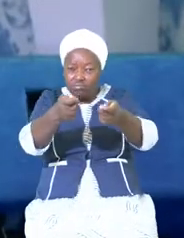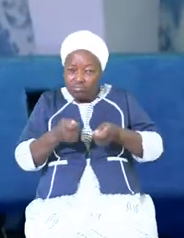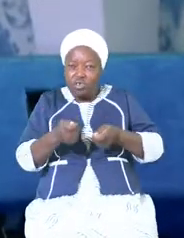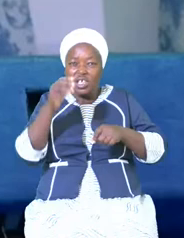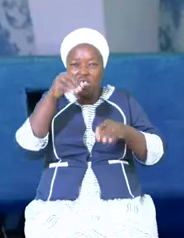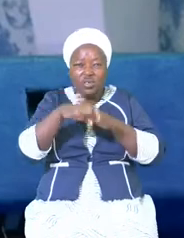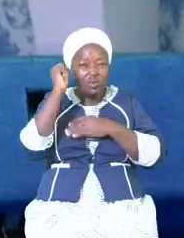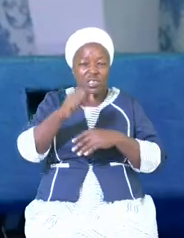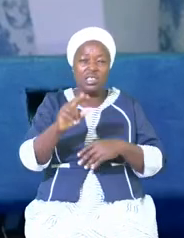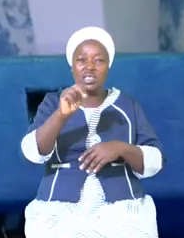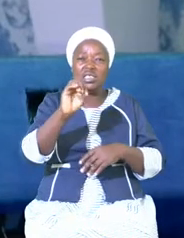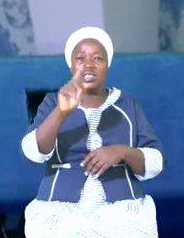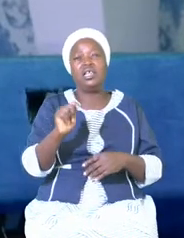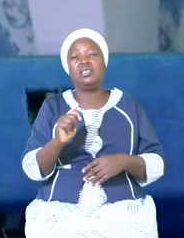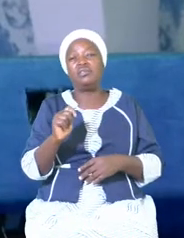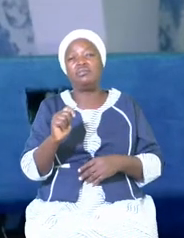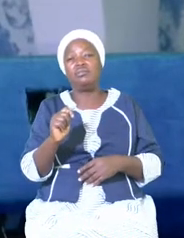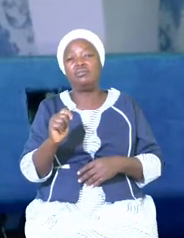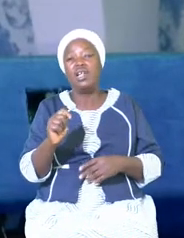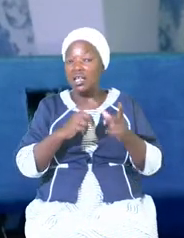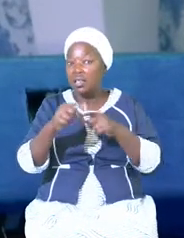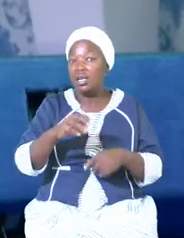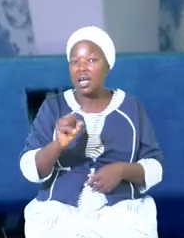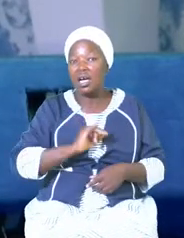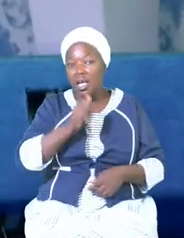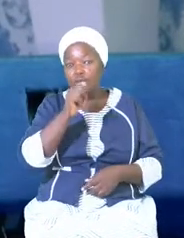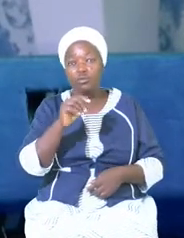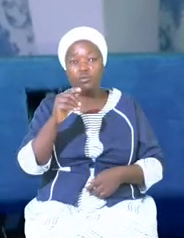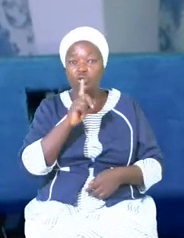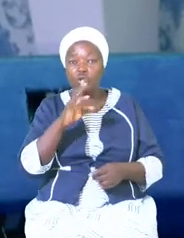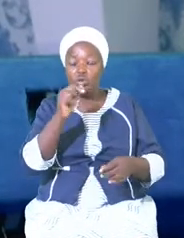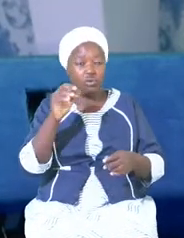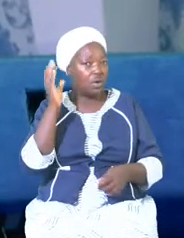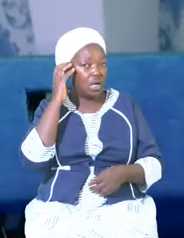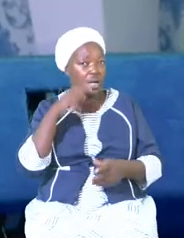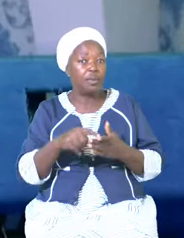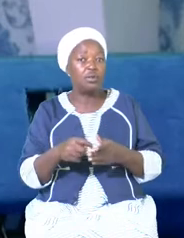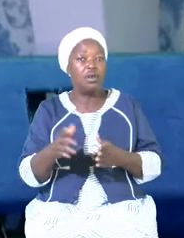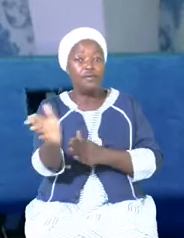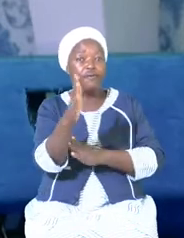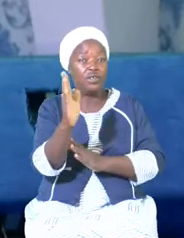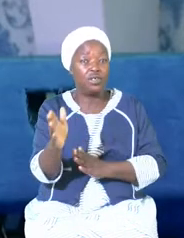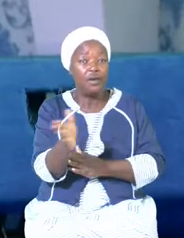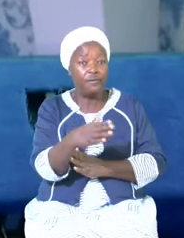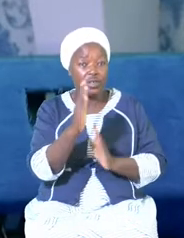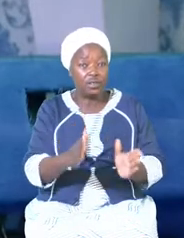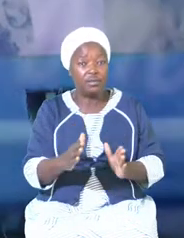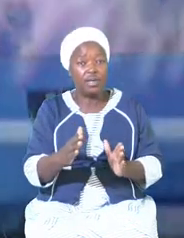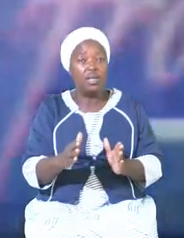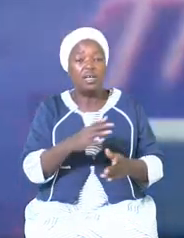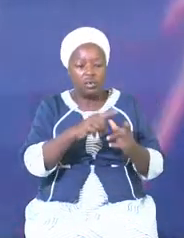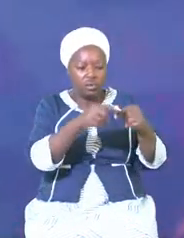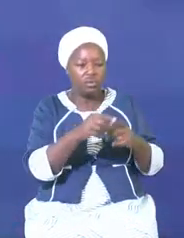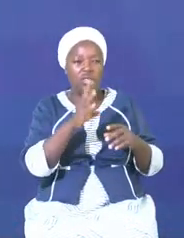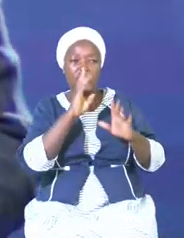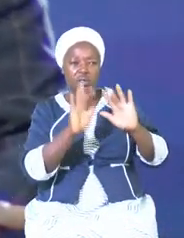snare. I'm sure you've heard about fishing. The fishermen, they go to the seaside